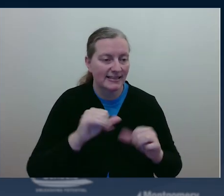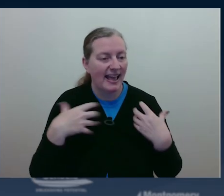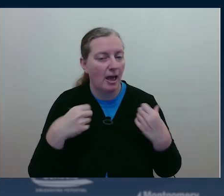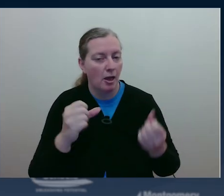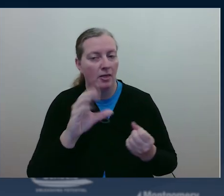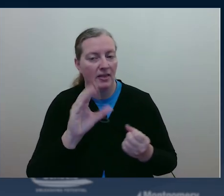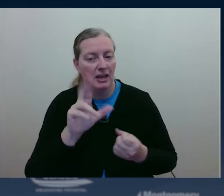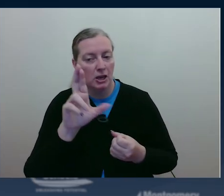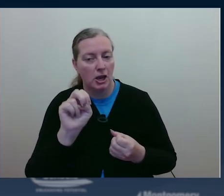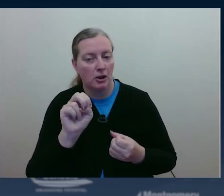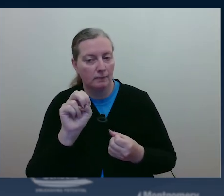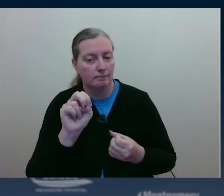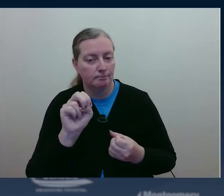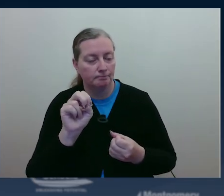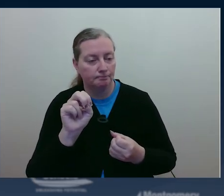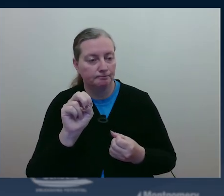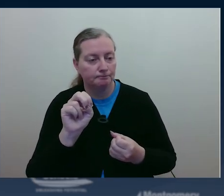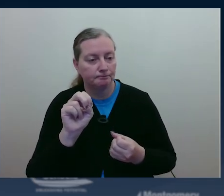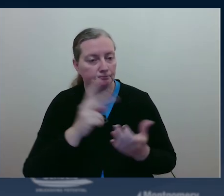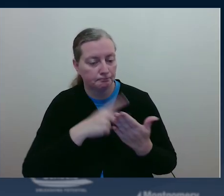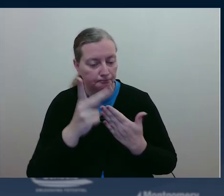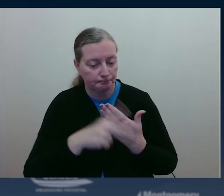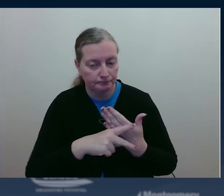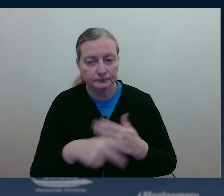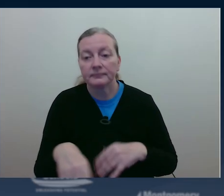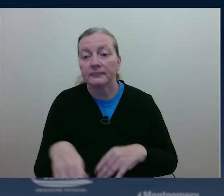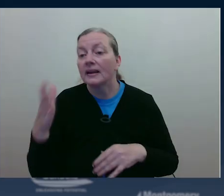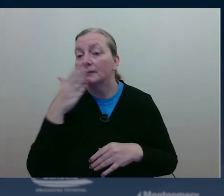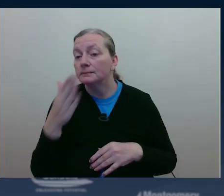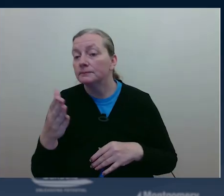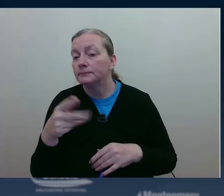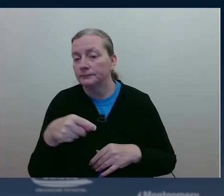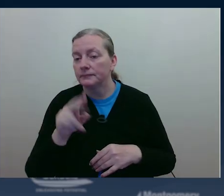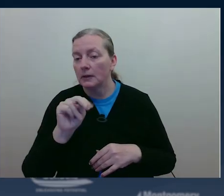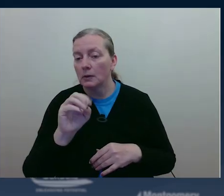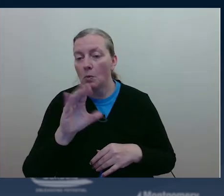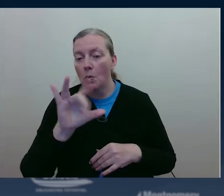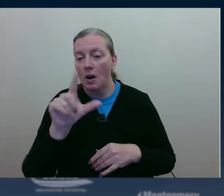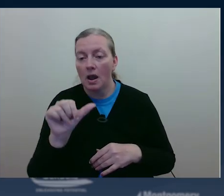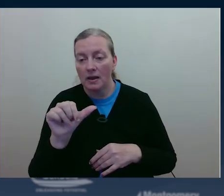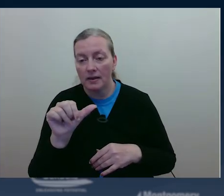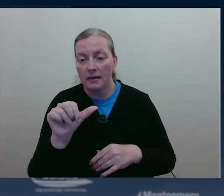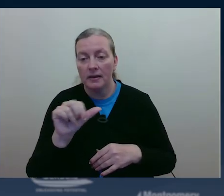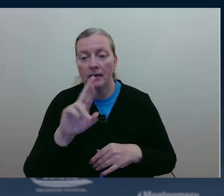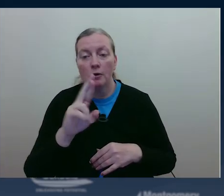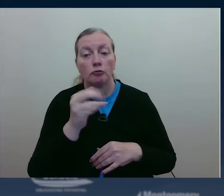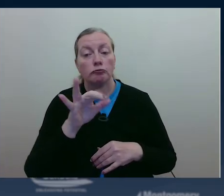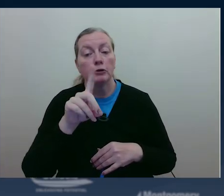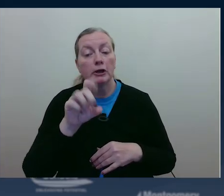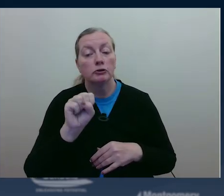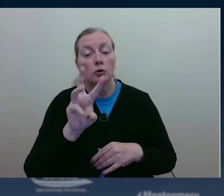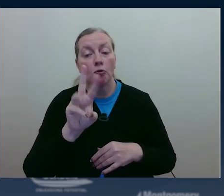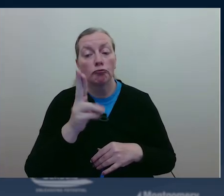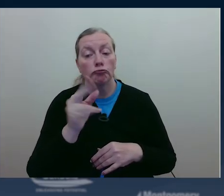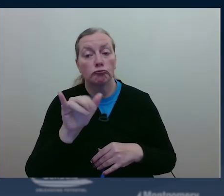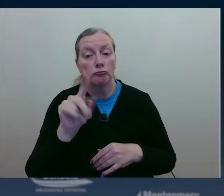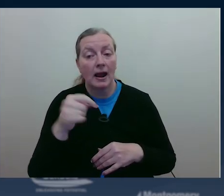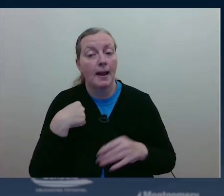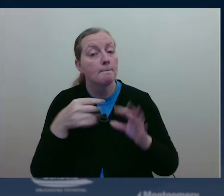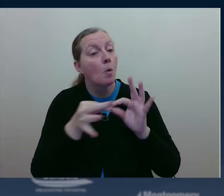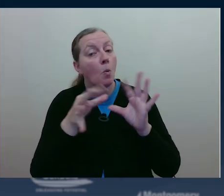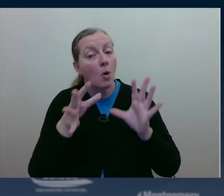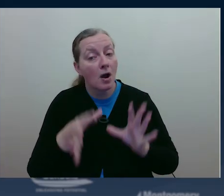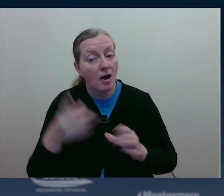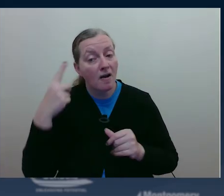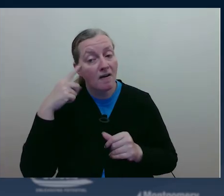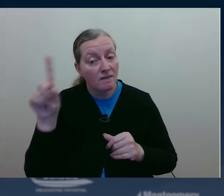Thank you, and good evening, everyone. My name is Nicola Richards-Wright, and I'm a coordinator for Career and Post-Secondary